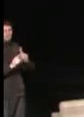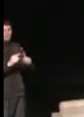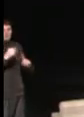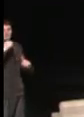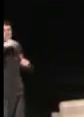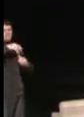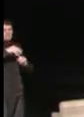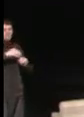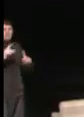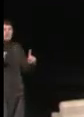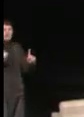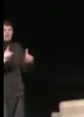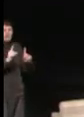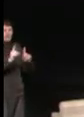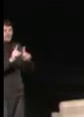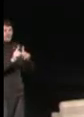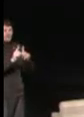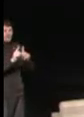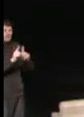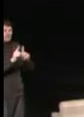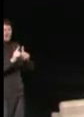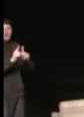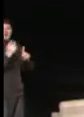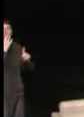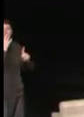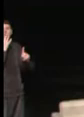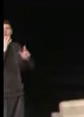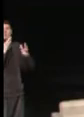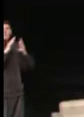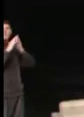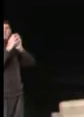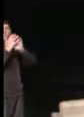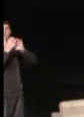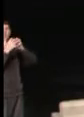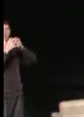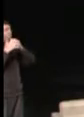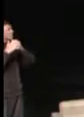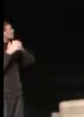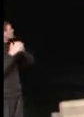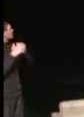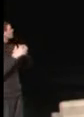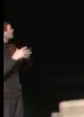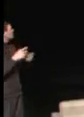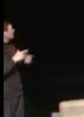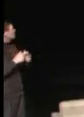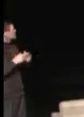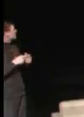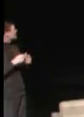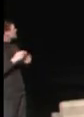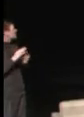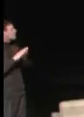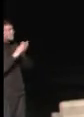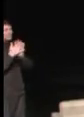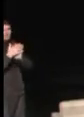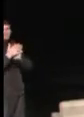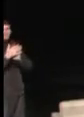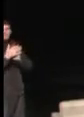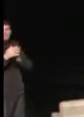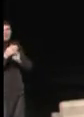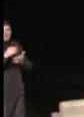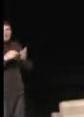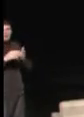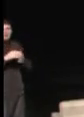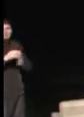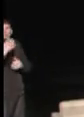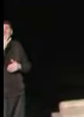close proximity with one another, the colors will start to mix until we go through this several times and people are